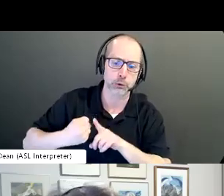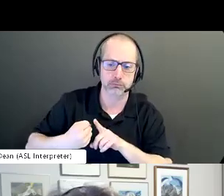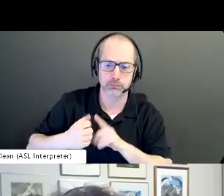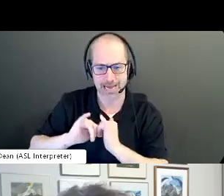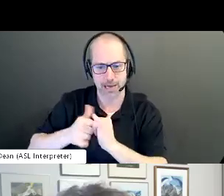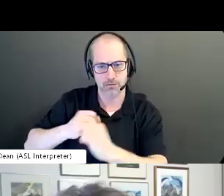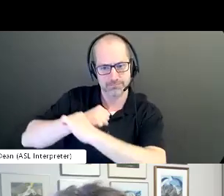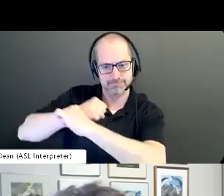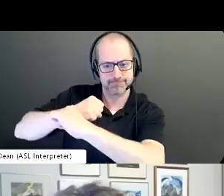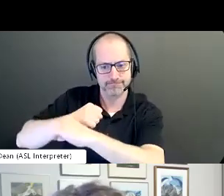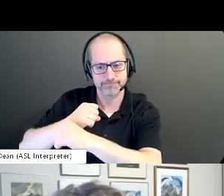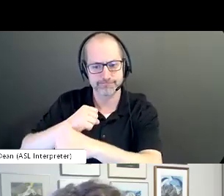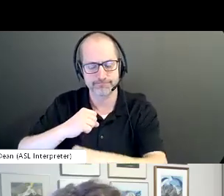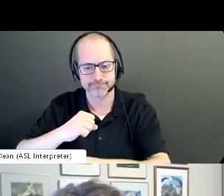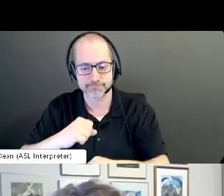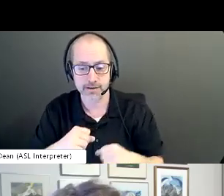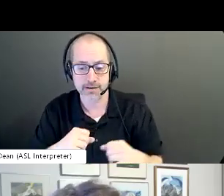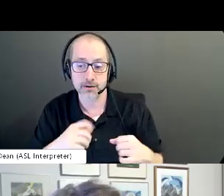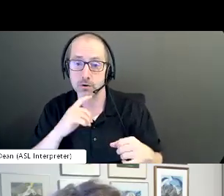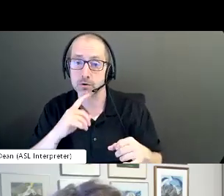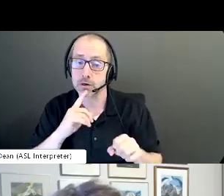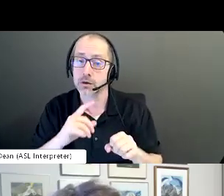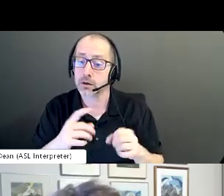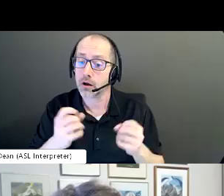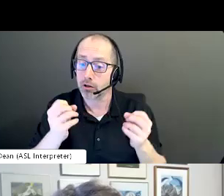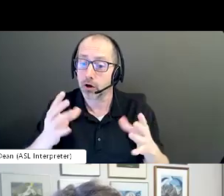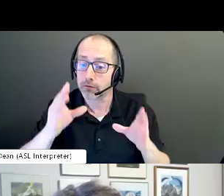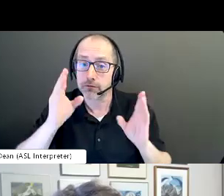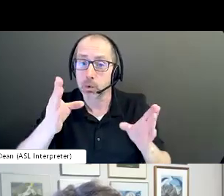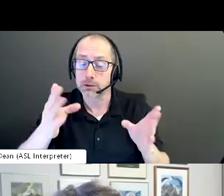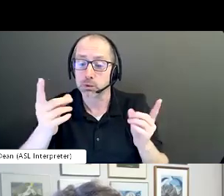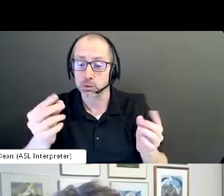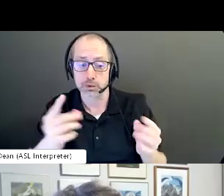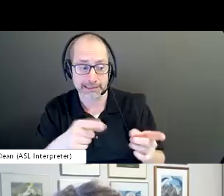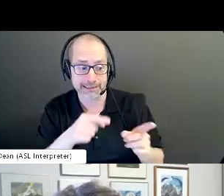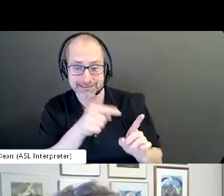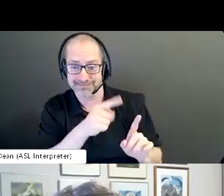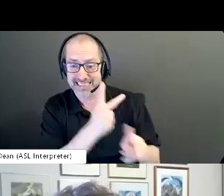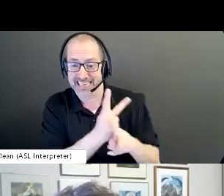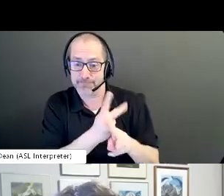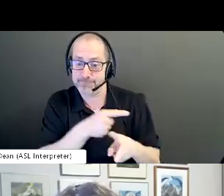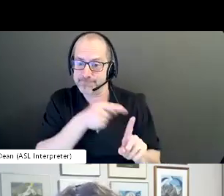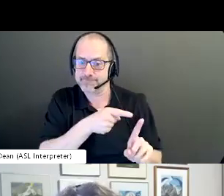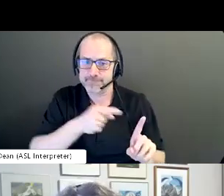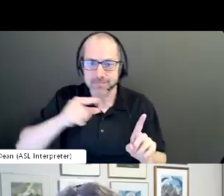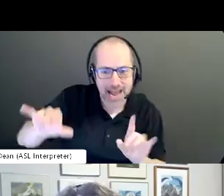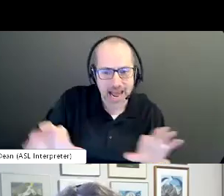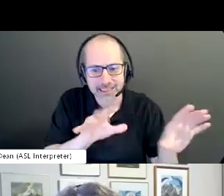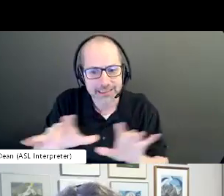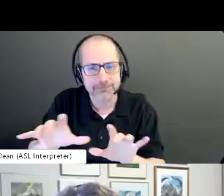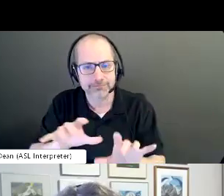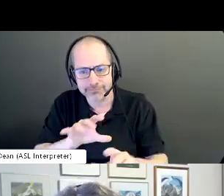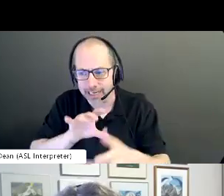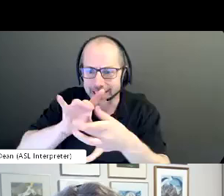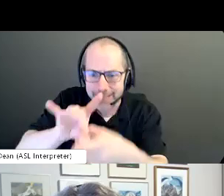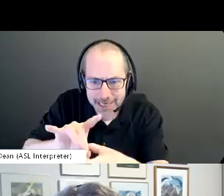focus on is older adults remaining active and engaged in their community so that they